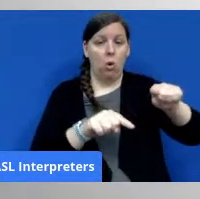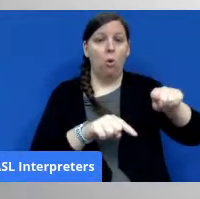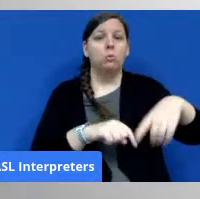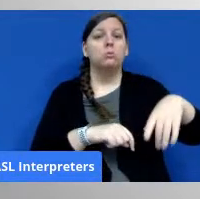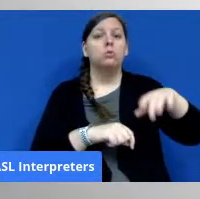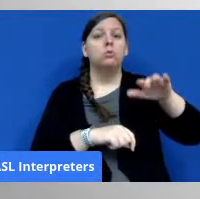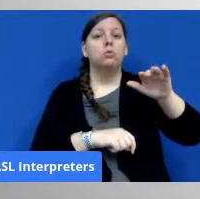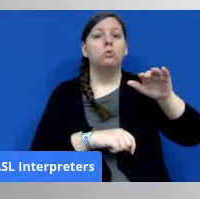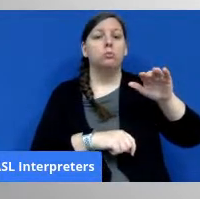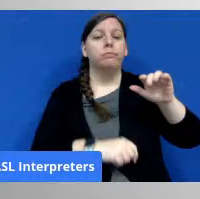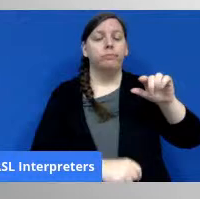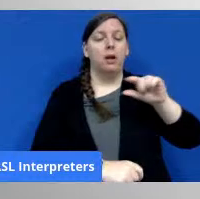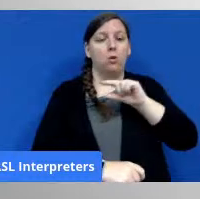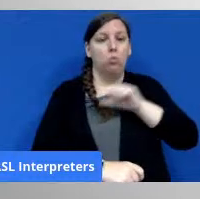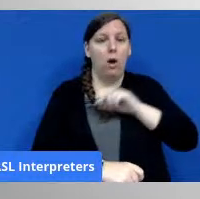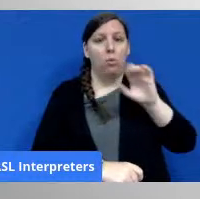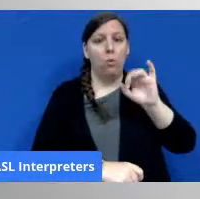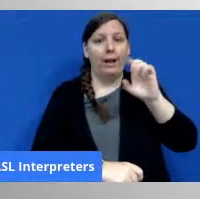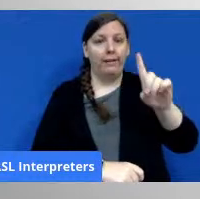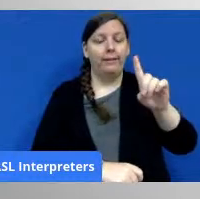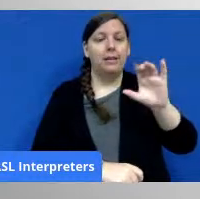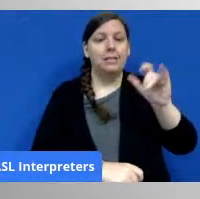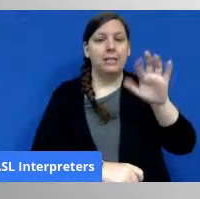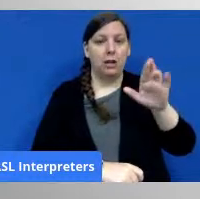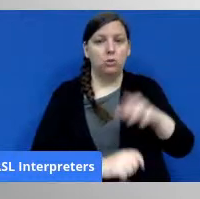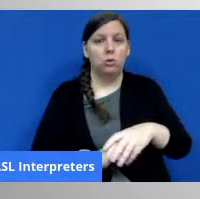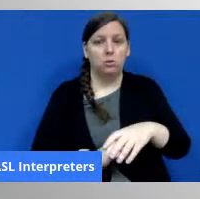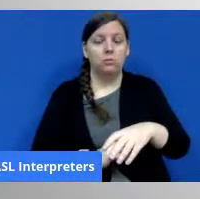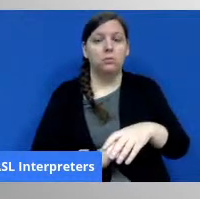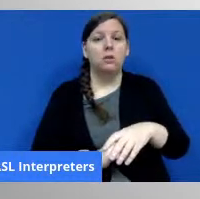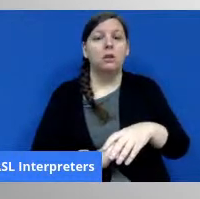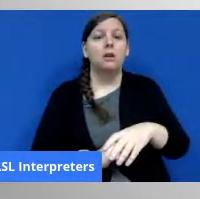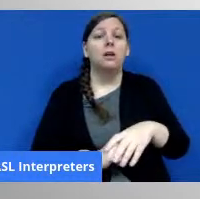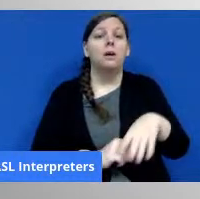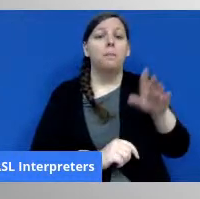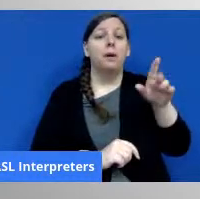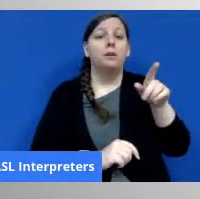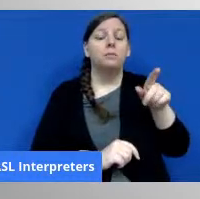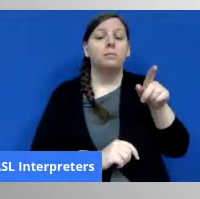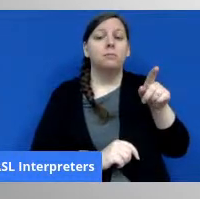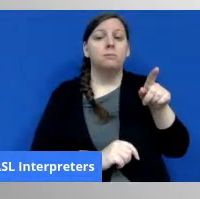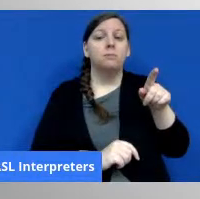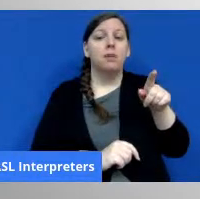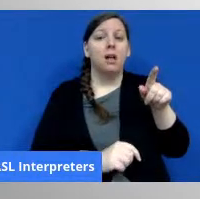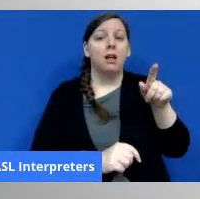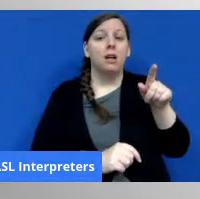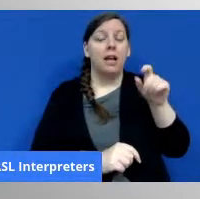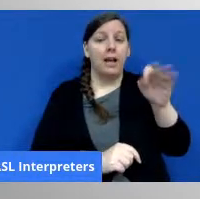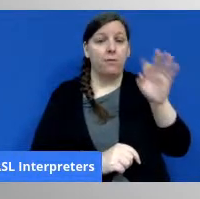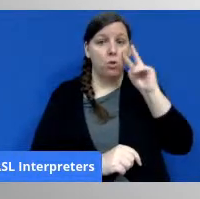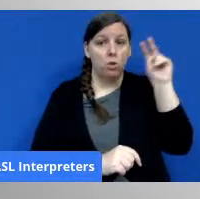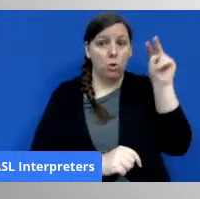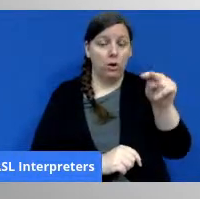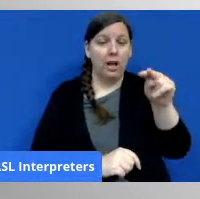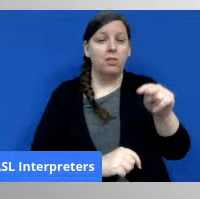begins to make sense. If you flip that, low income families are far more likely to have to rely on a